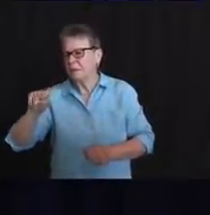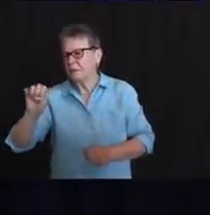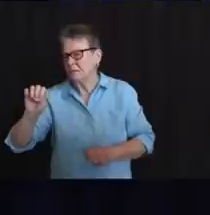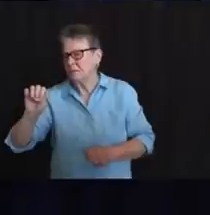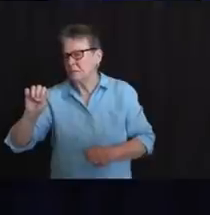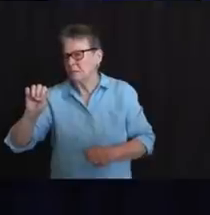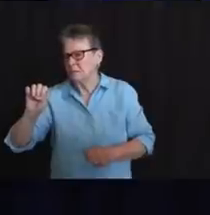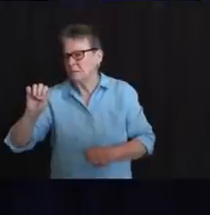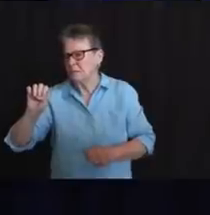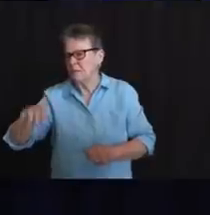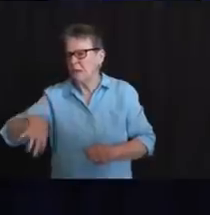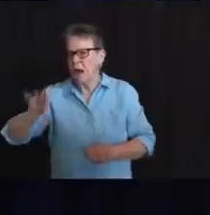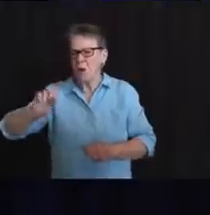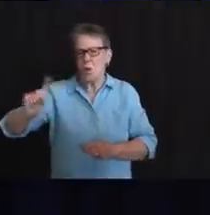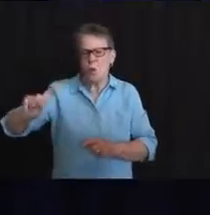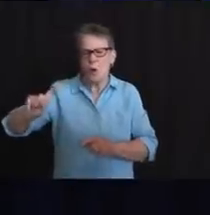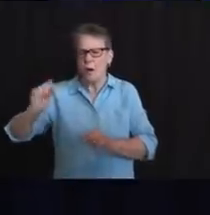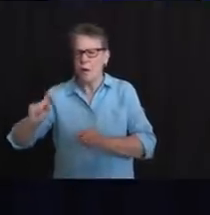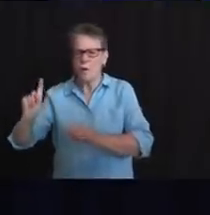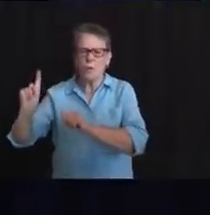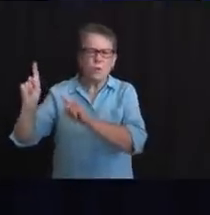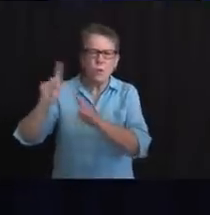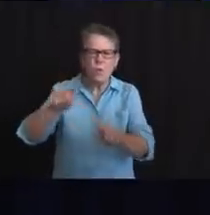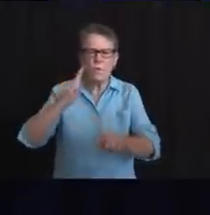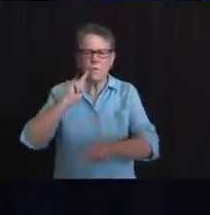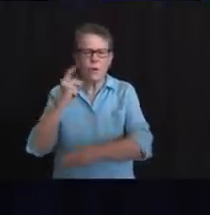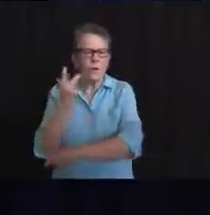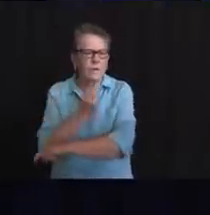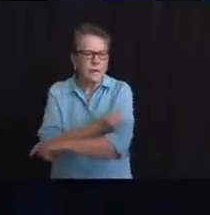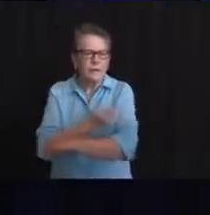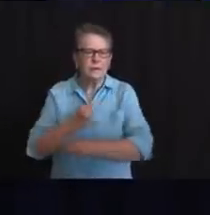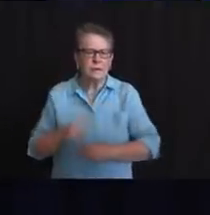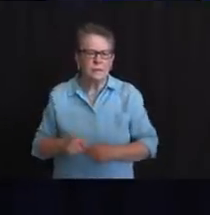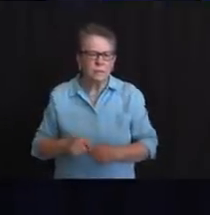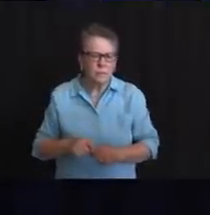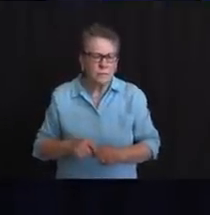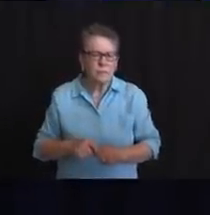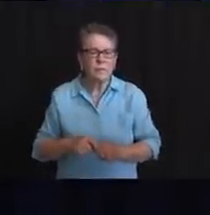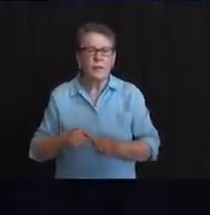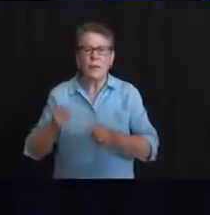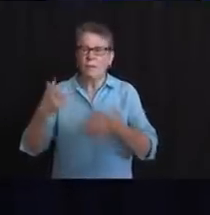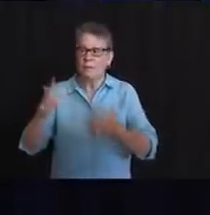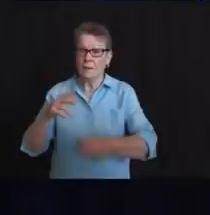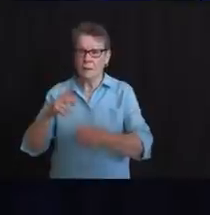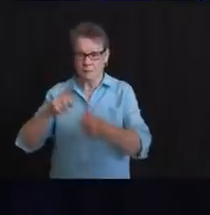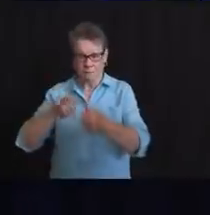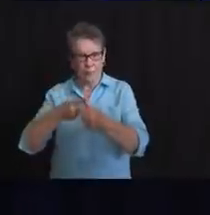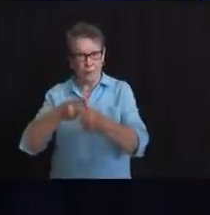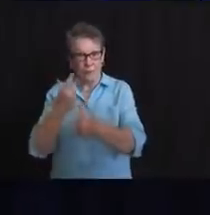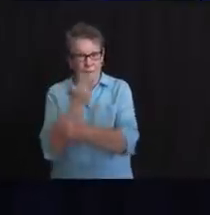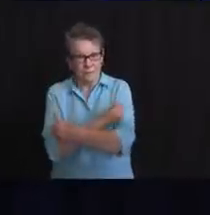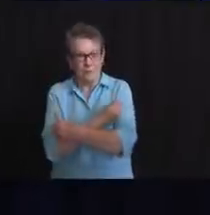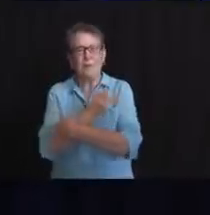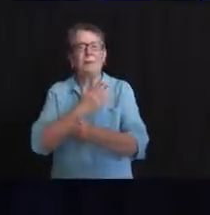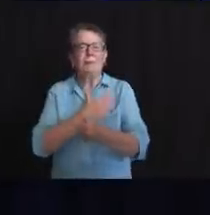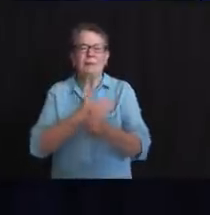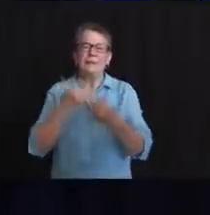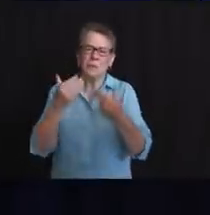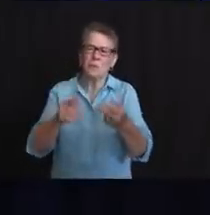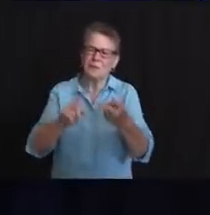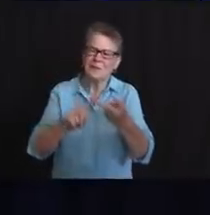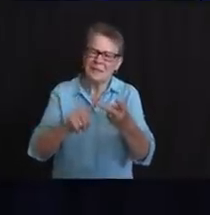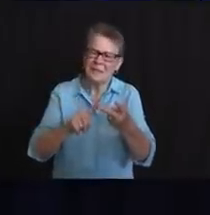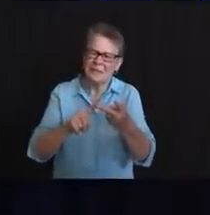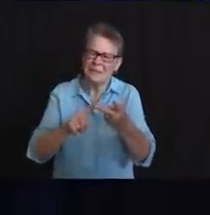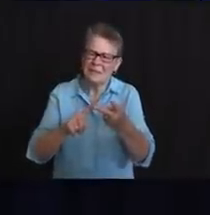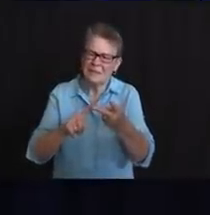get your second dose so you can have full protection. Every day we are working with partners to stand up more